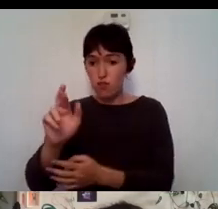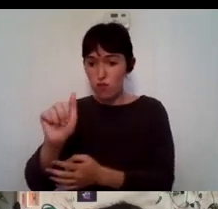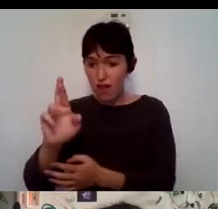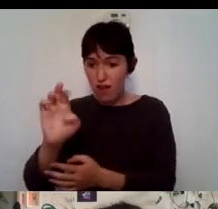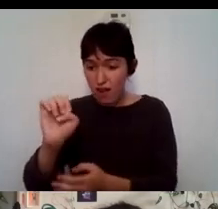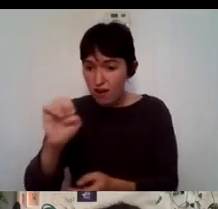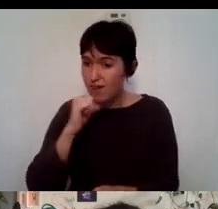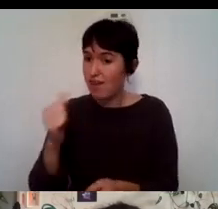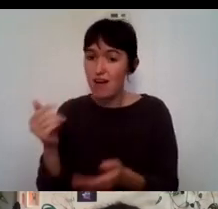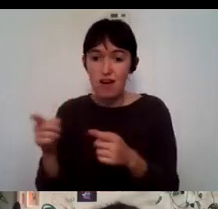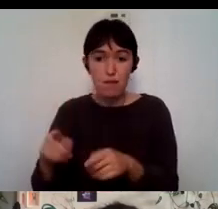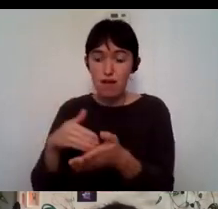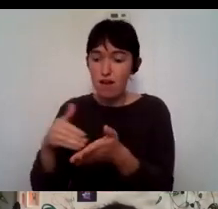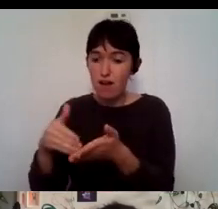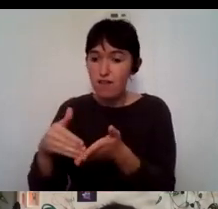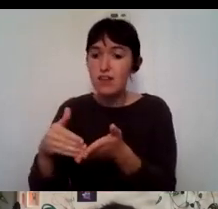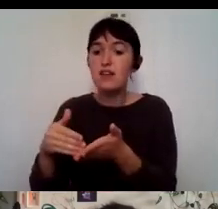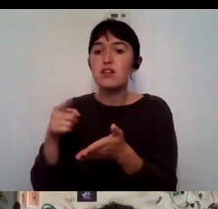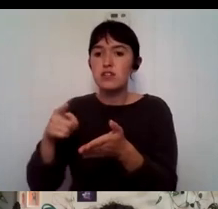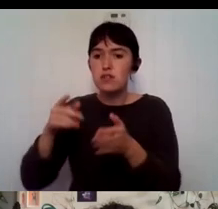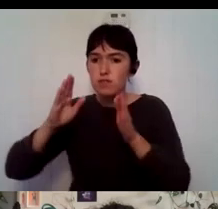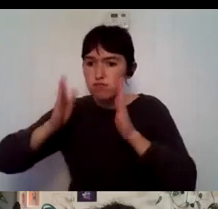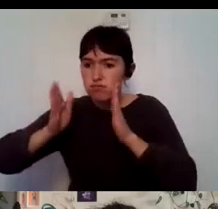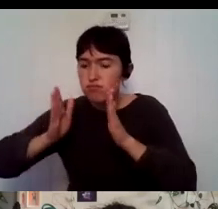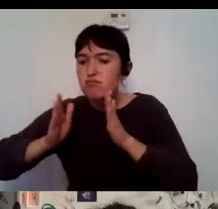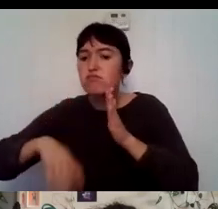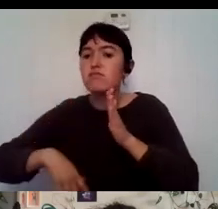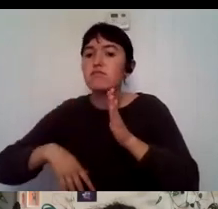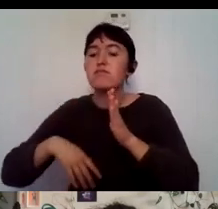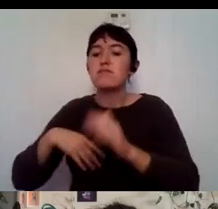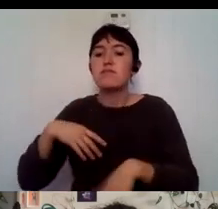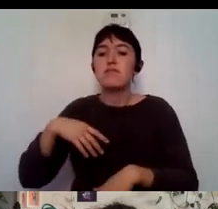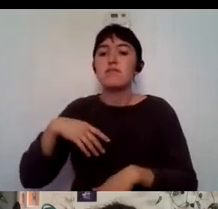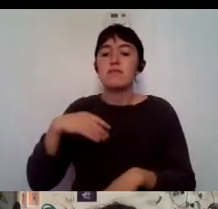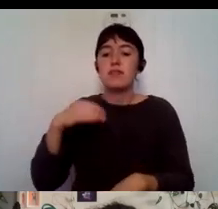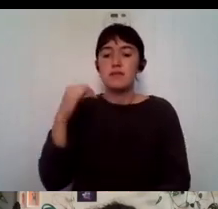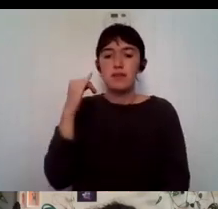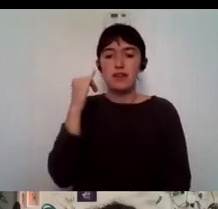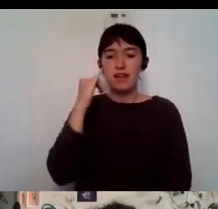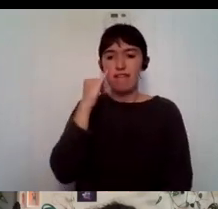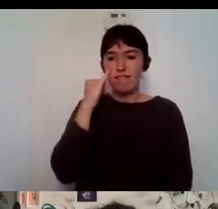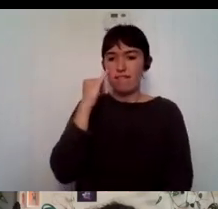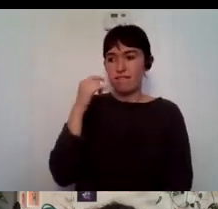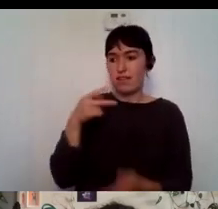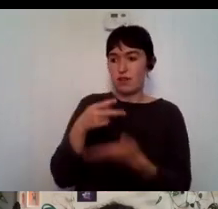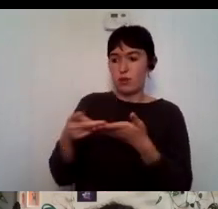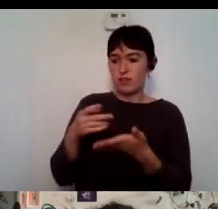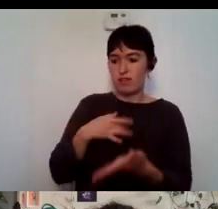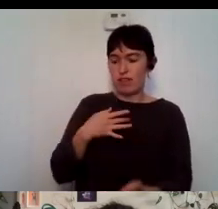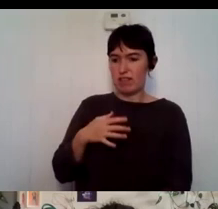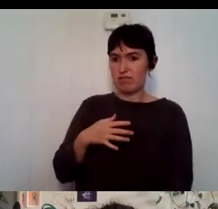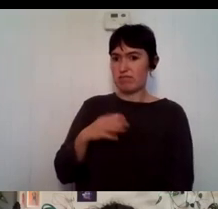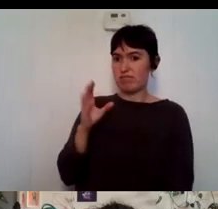at something and then you kind of lose, and it's like, well, that's weird, I kind of lost. Like, I wonder what happened